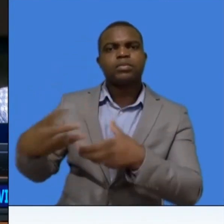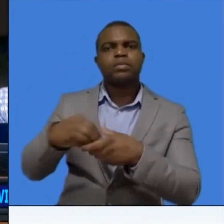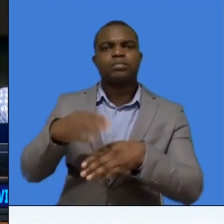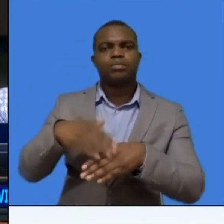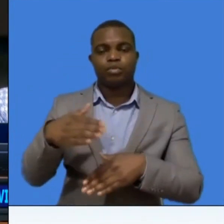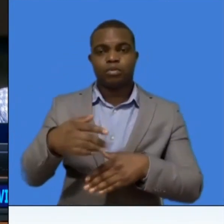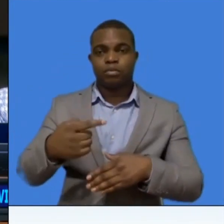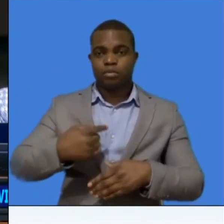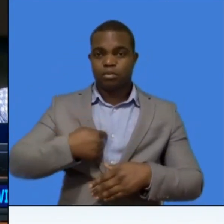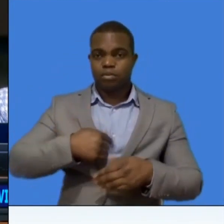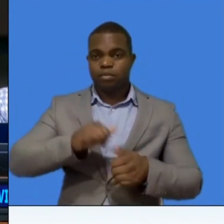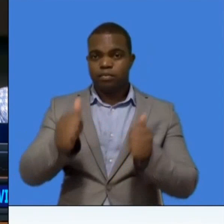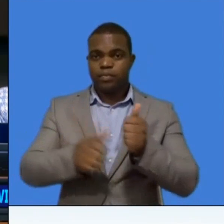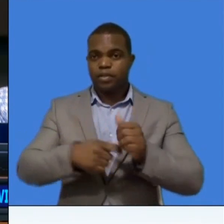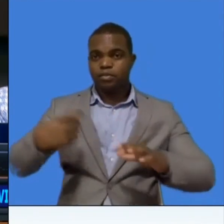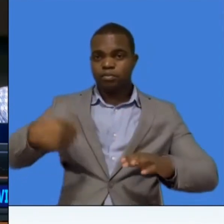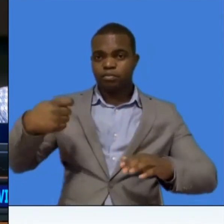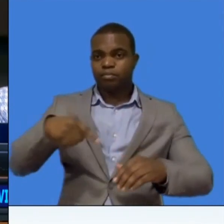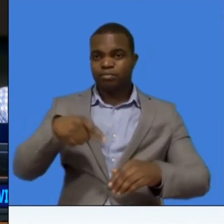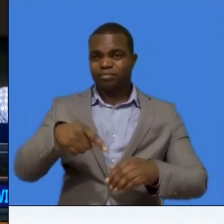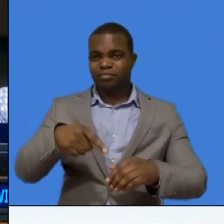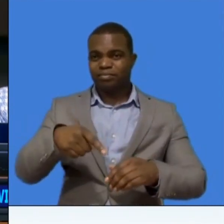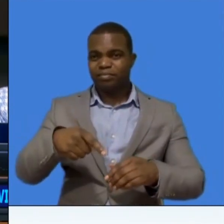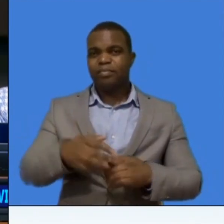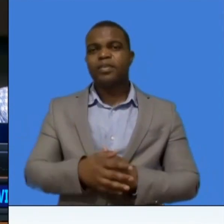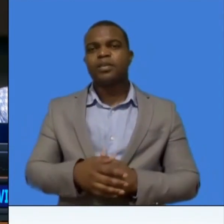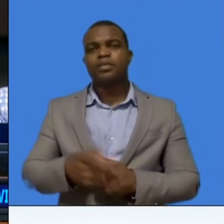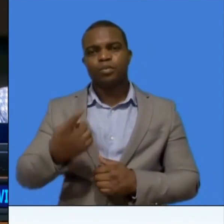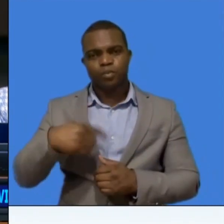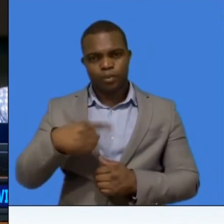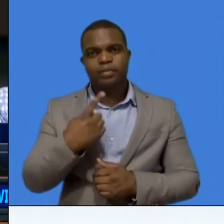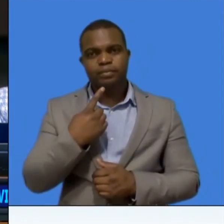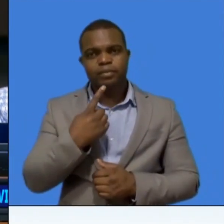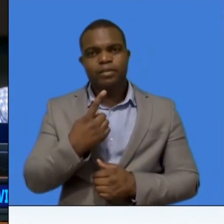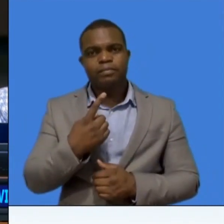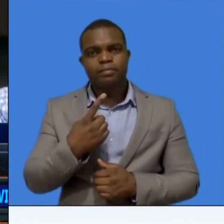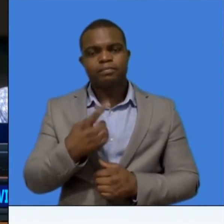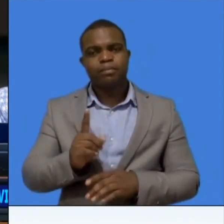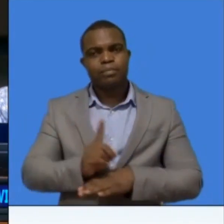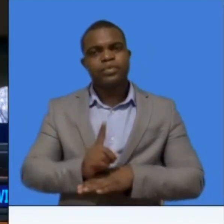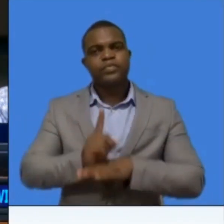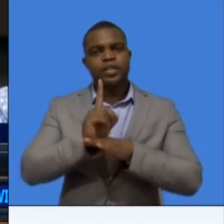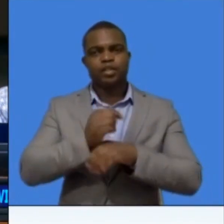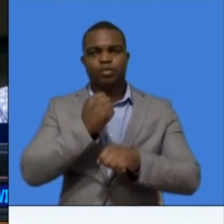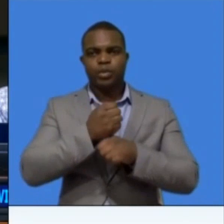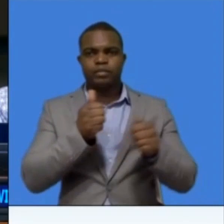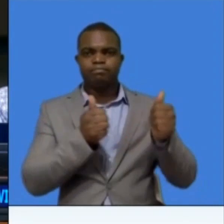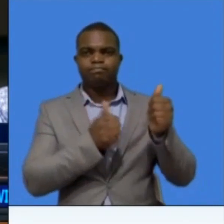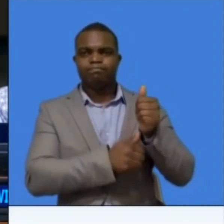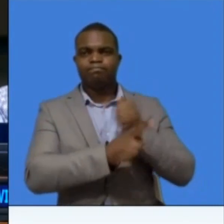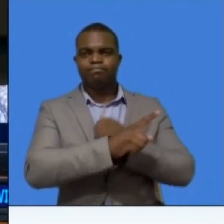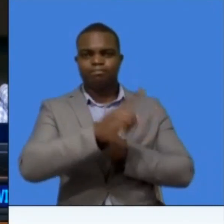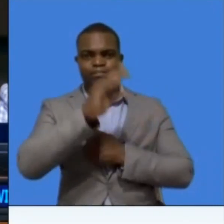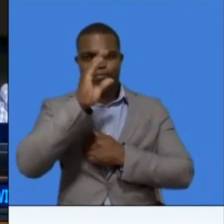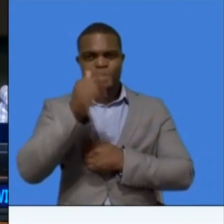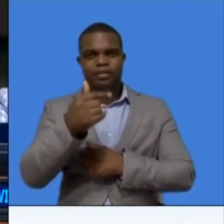of Georgia, and Marilyn Thompson of Panama to organize this session. We have had the participation of over 1,000 delegates, which is testimony